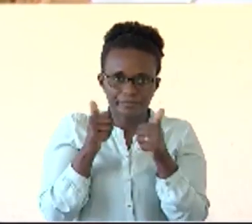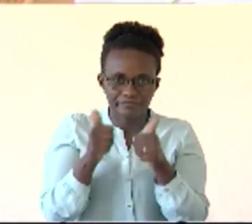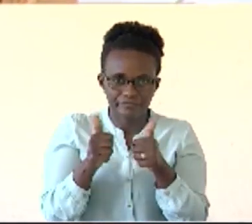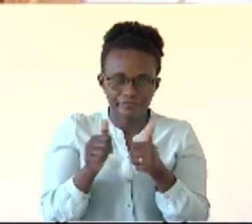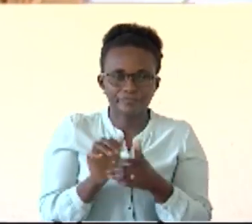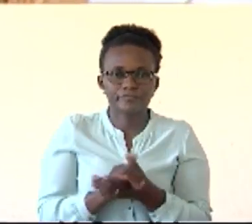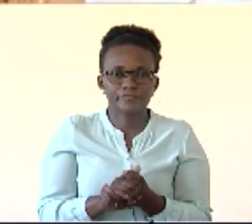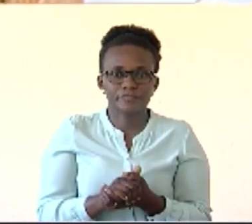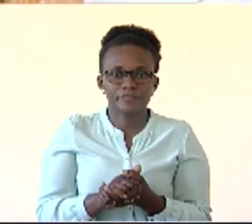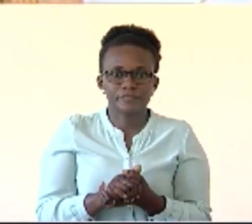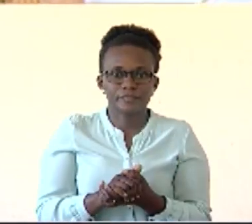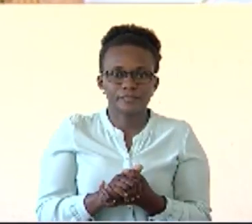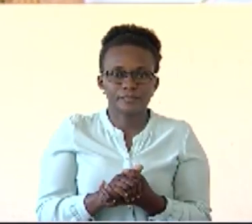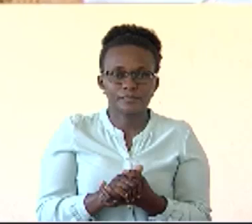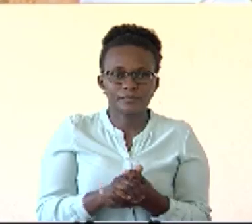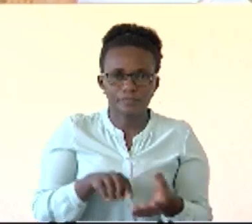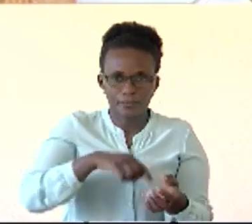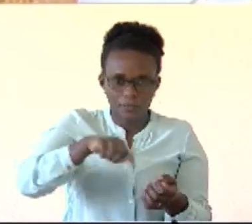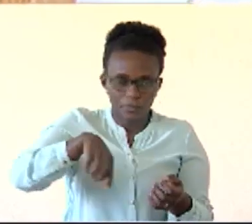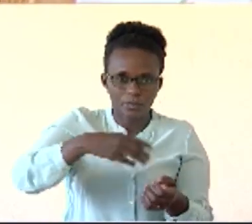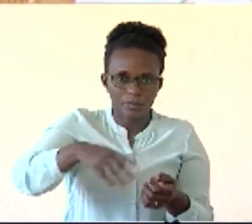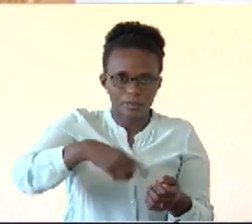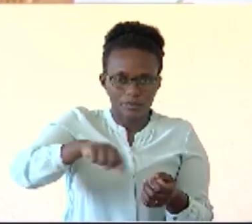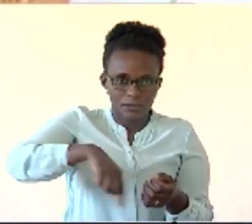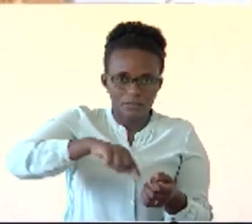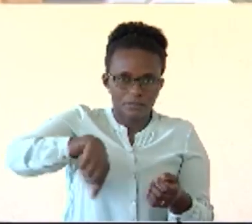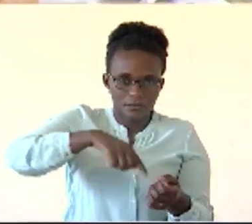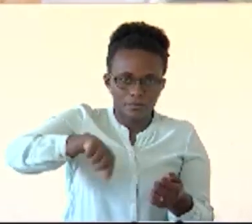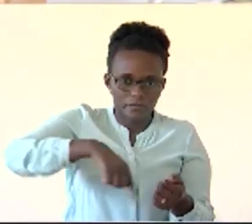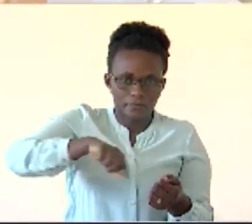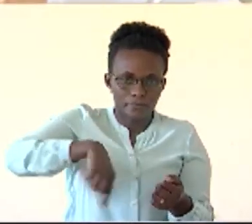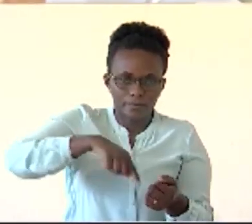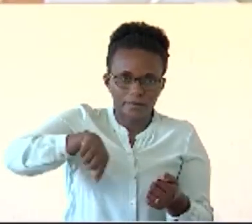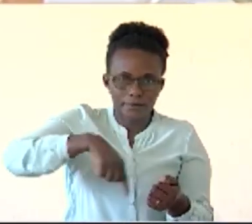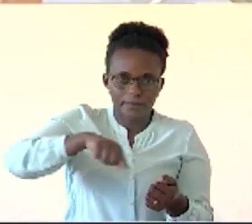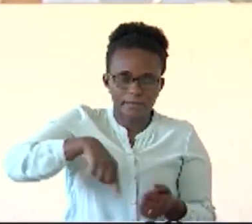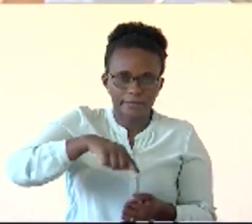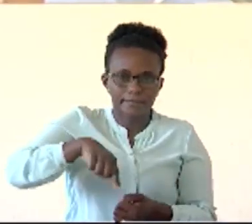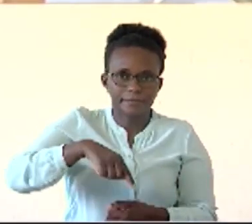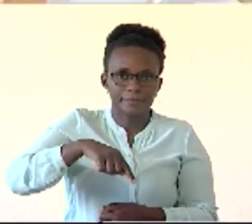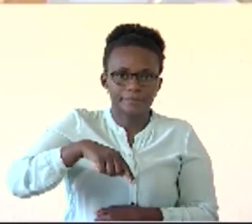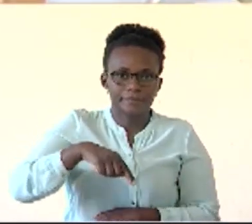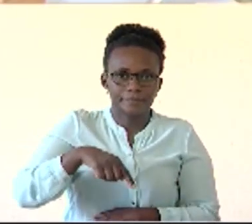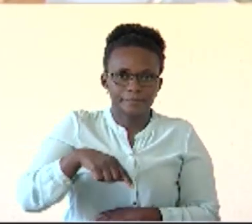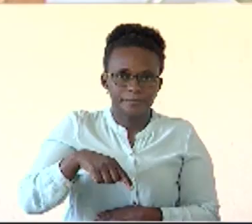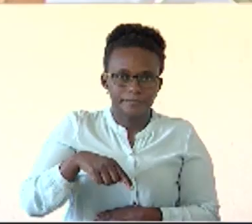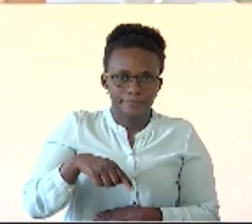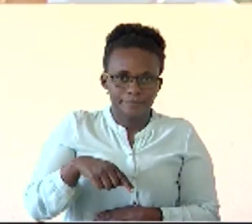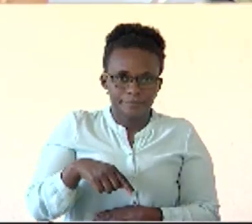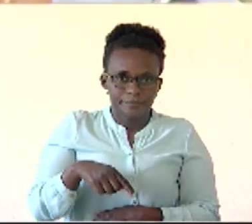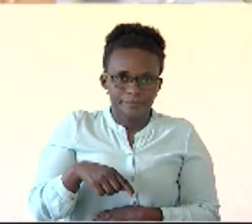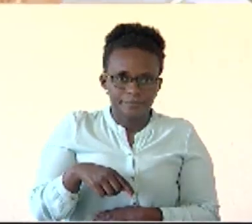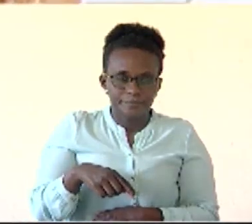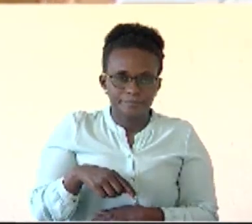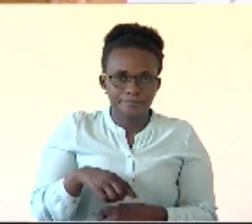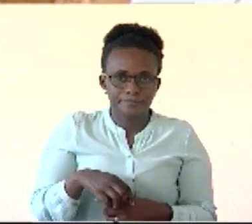it dissolves. So I'm making a solution of sodium chloride. And